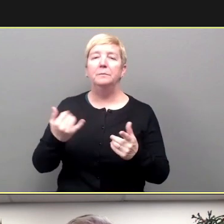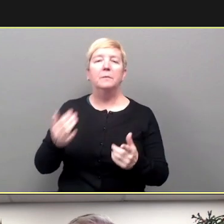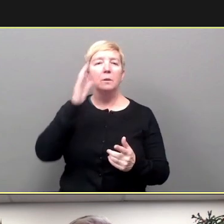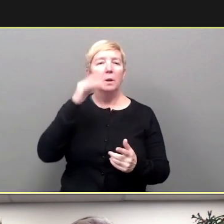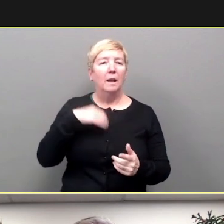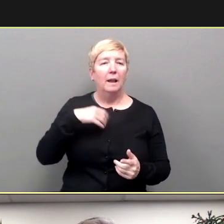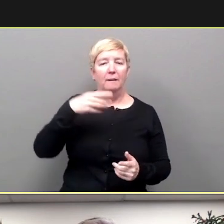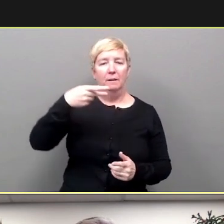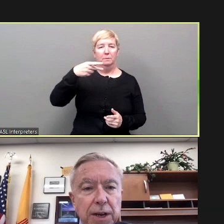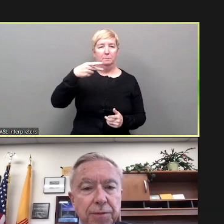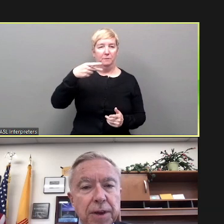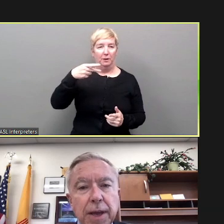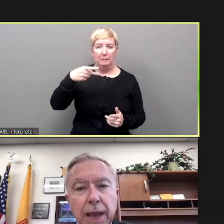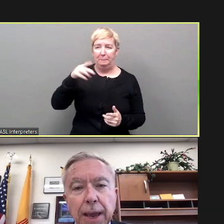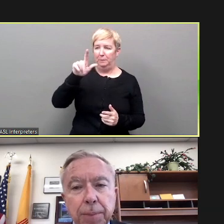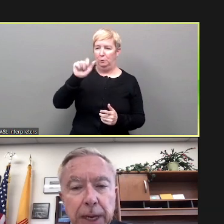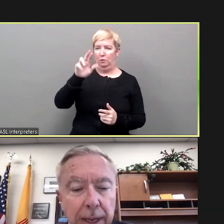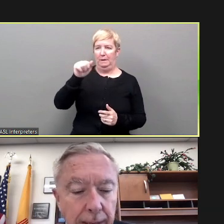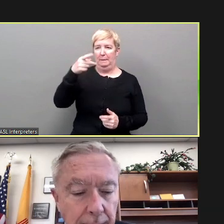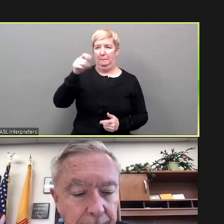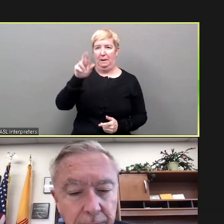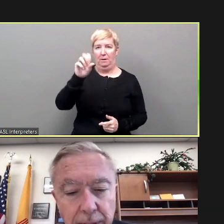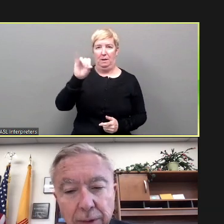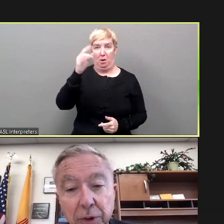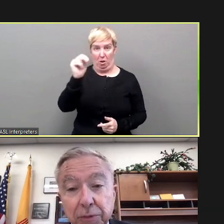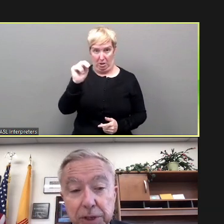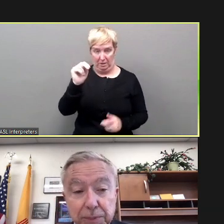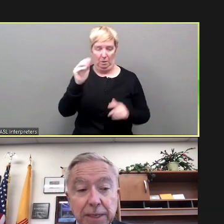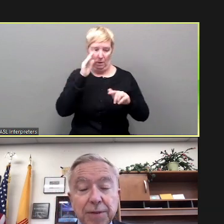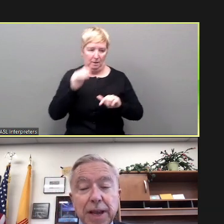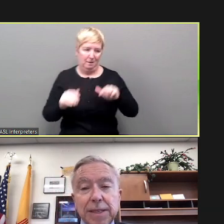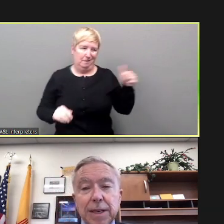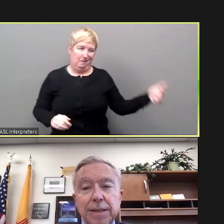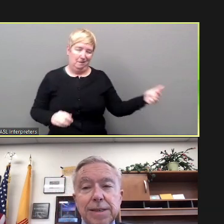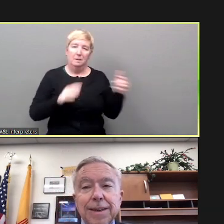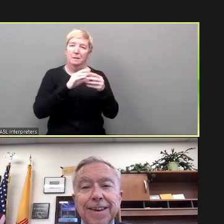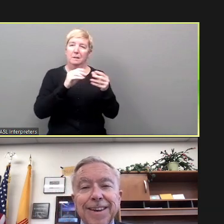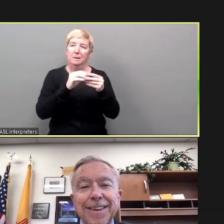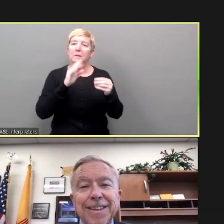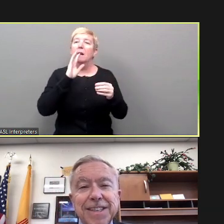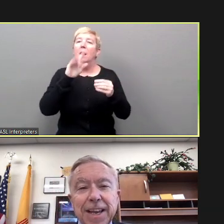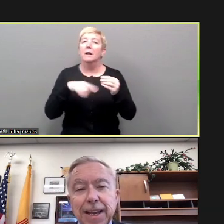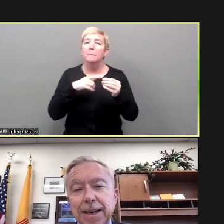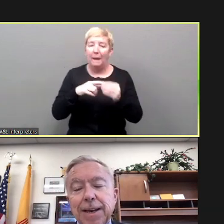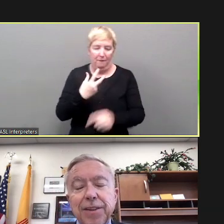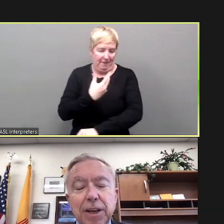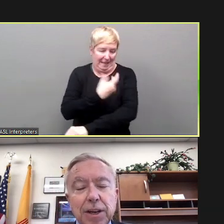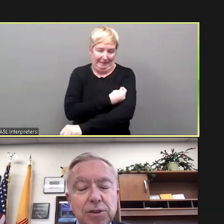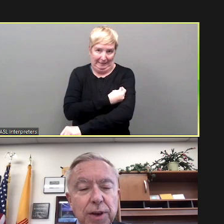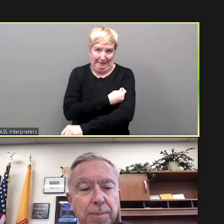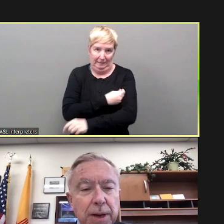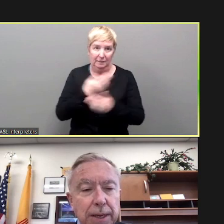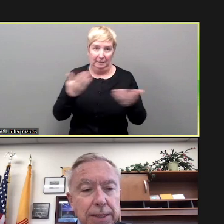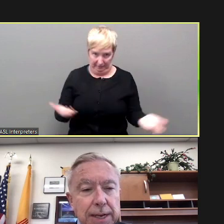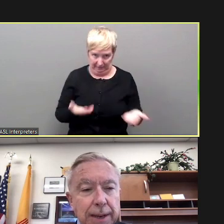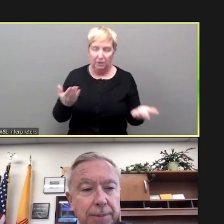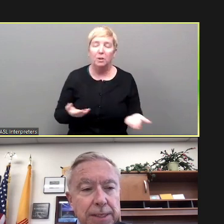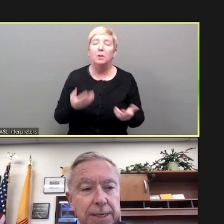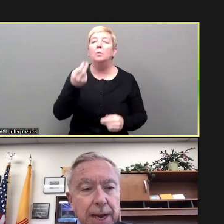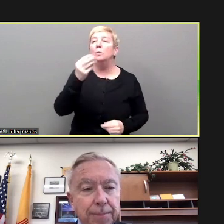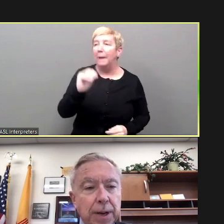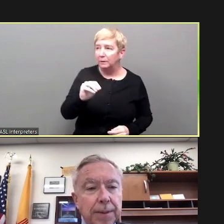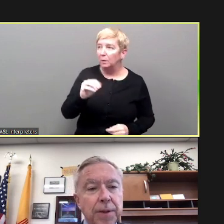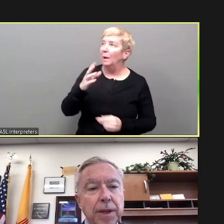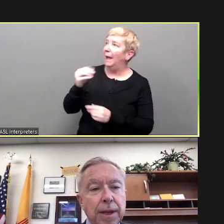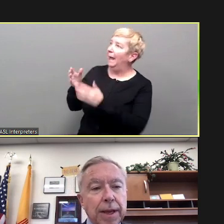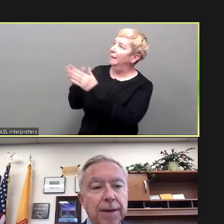update. There's still a ton of stuff happening with respect to vaccines in the state and in the country, but it's time to